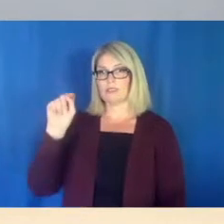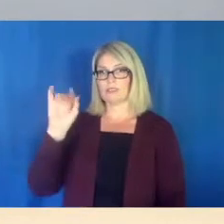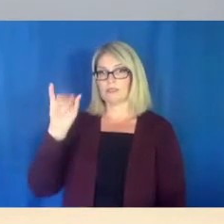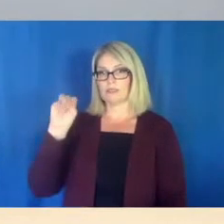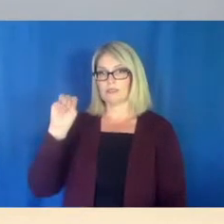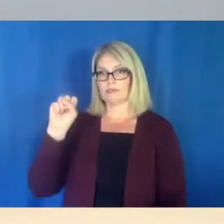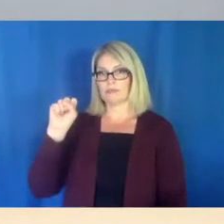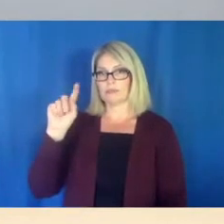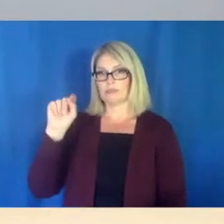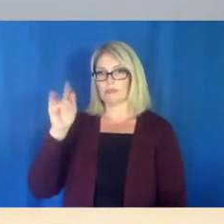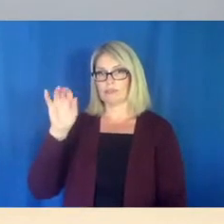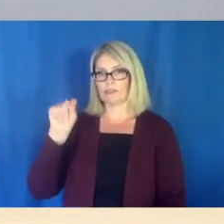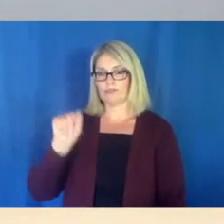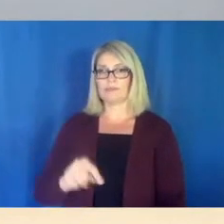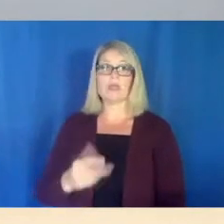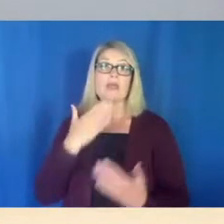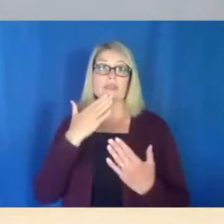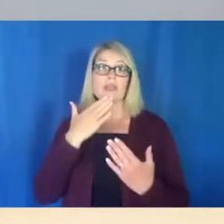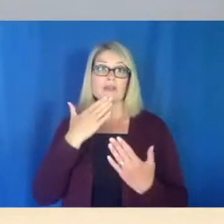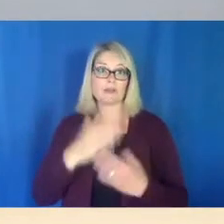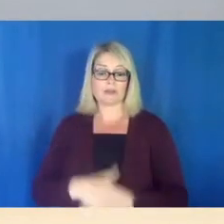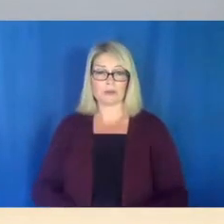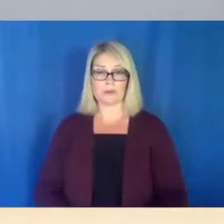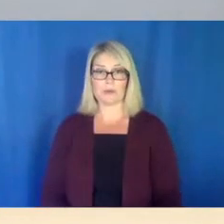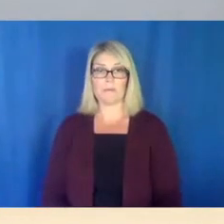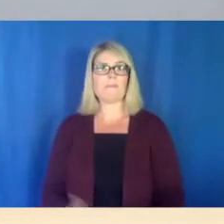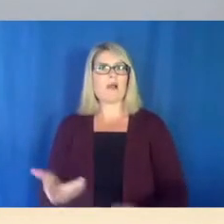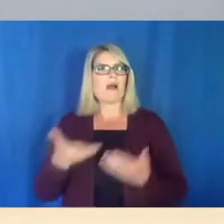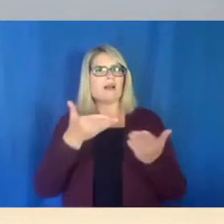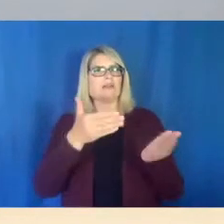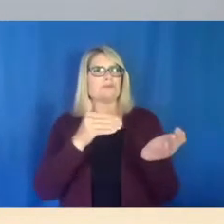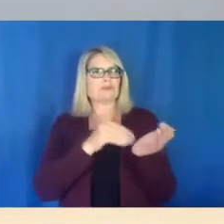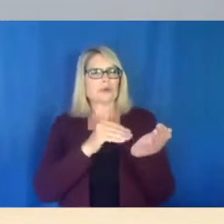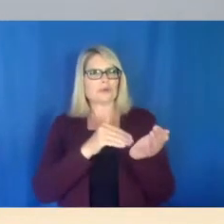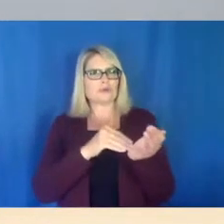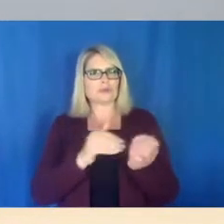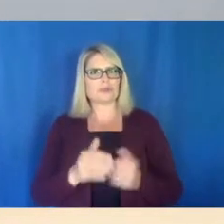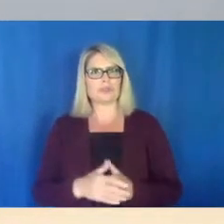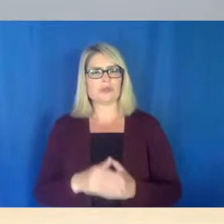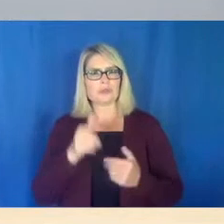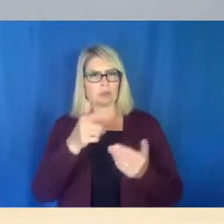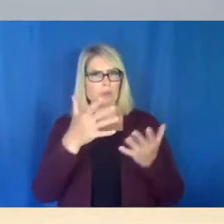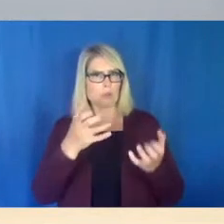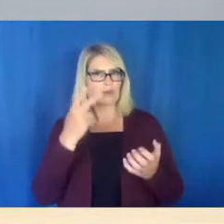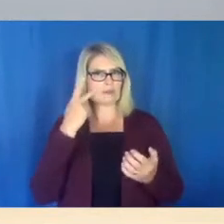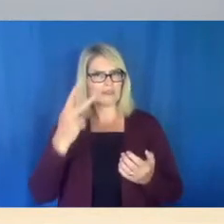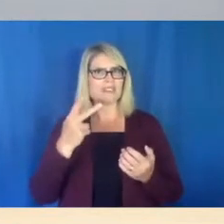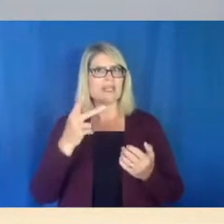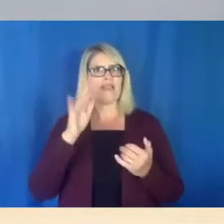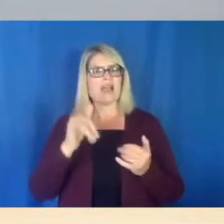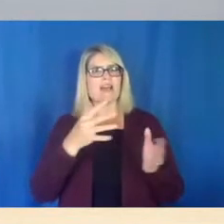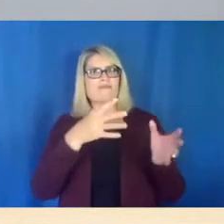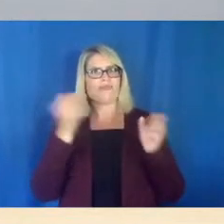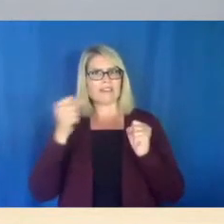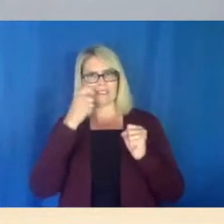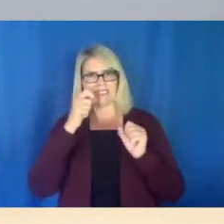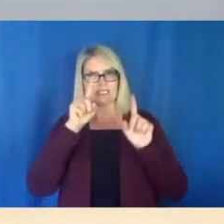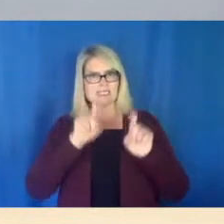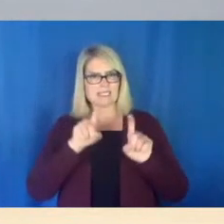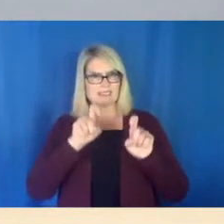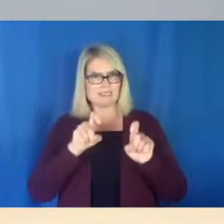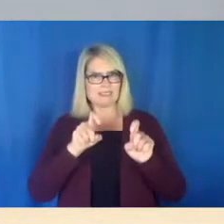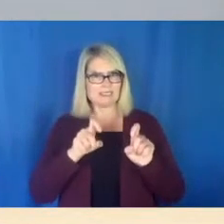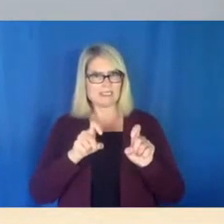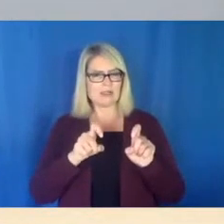Oh, hi there. Thank you for taking my question. Dr. Morrison, would you like to see PEI's rapid testing regime repeated or maybe even